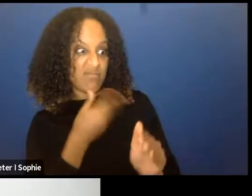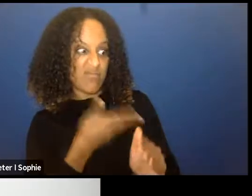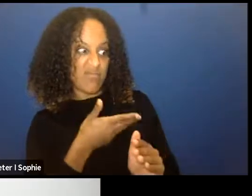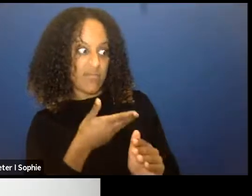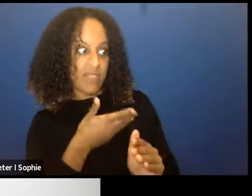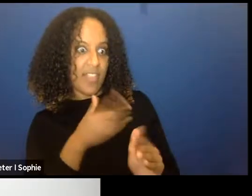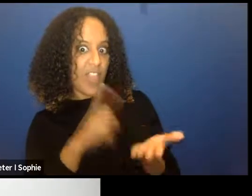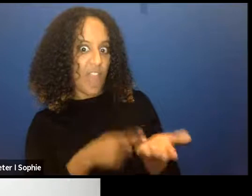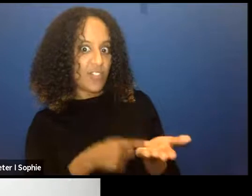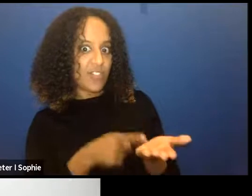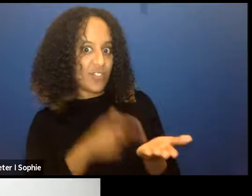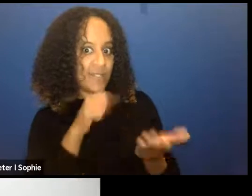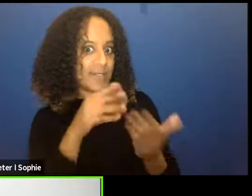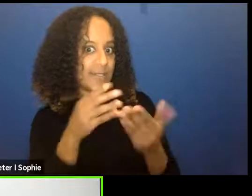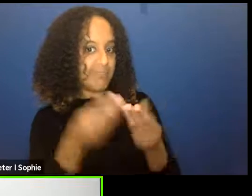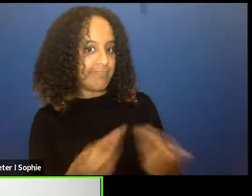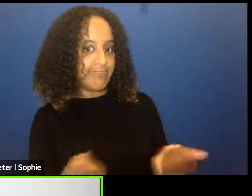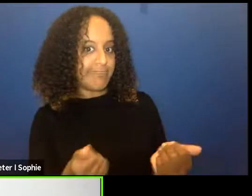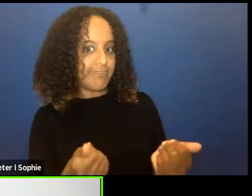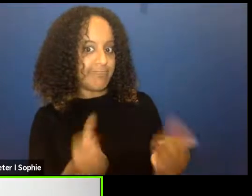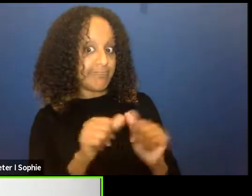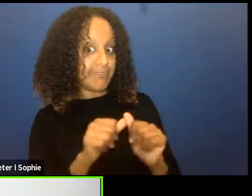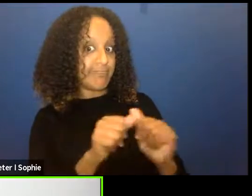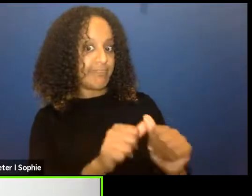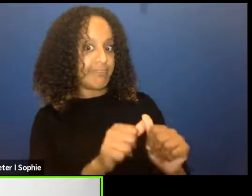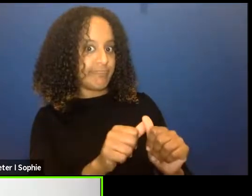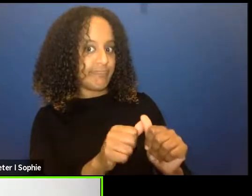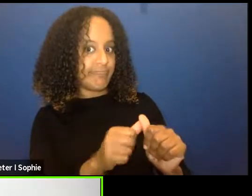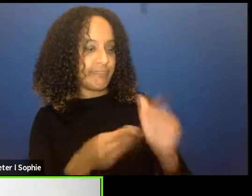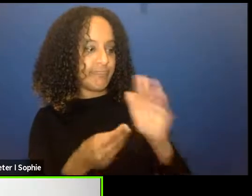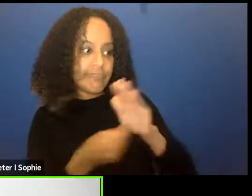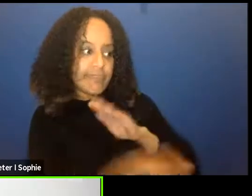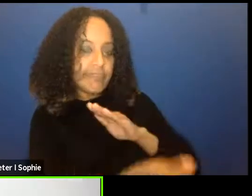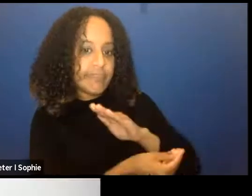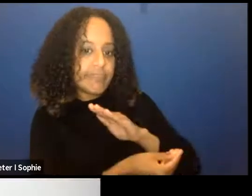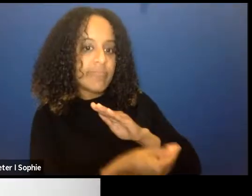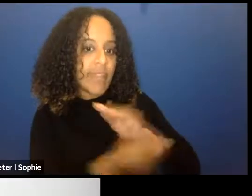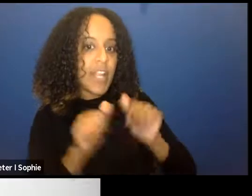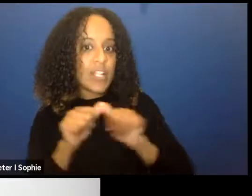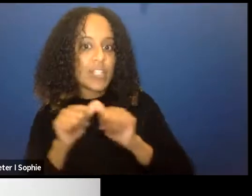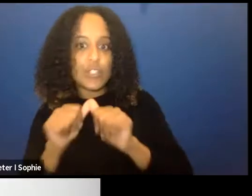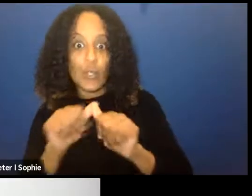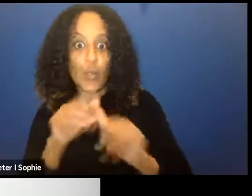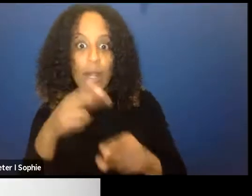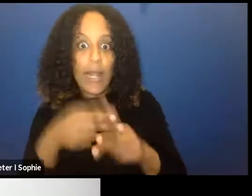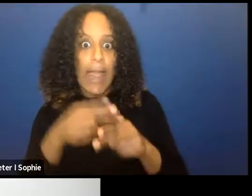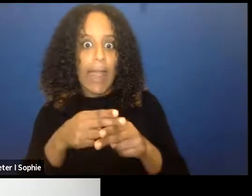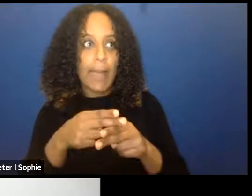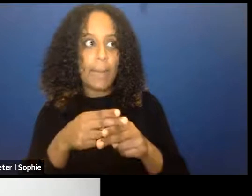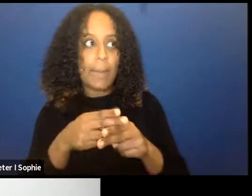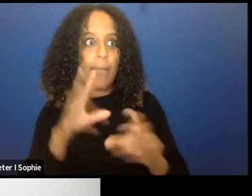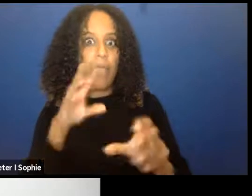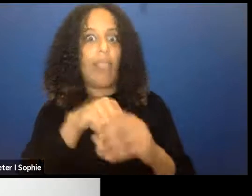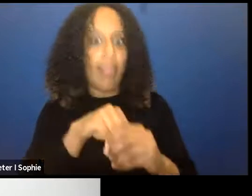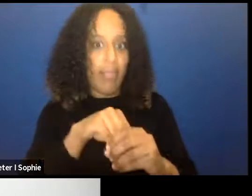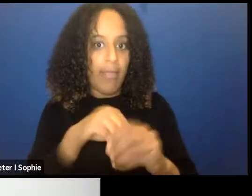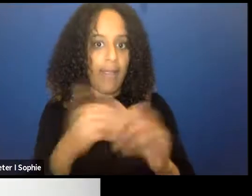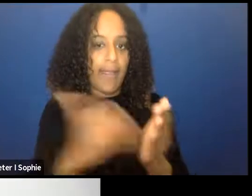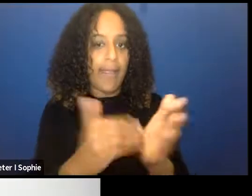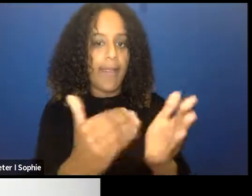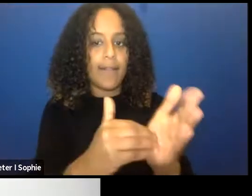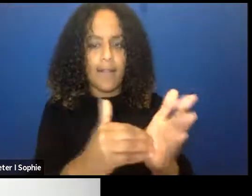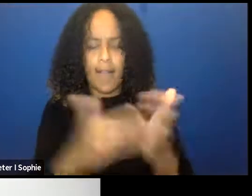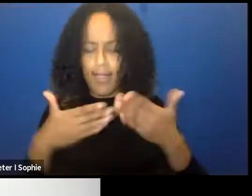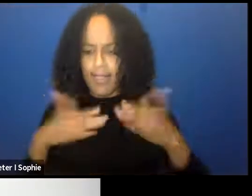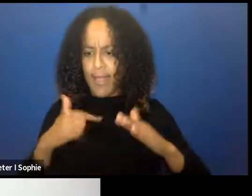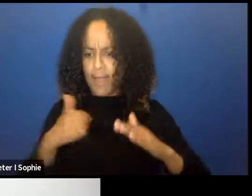conversation didn't end. That actually continued, and your name may have come up again. And that allowed me